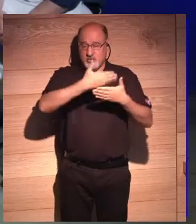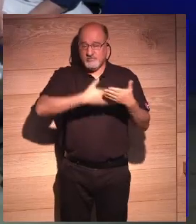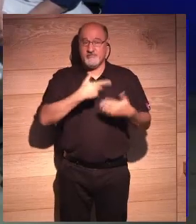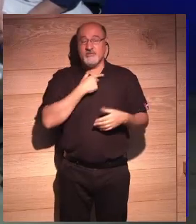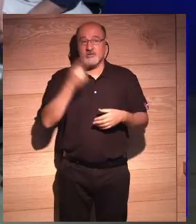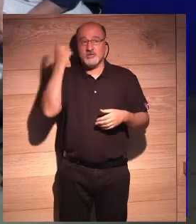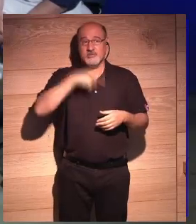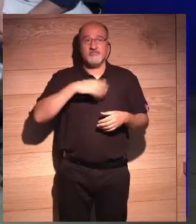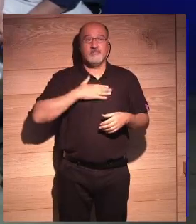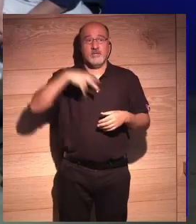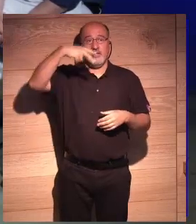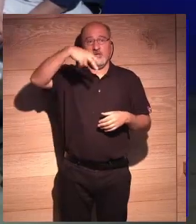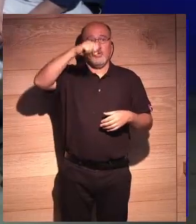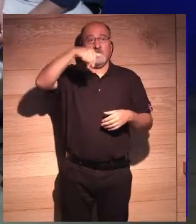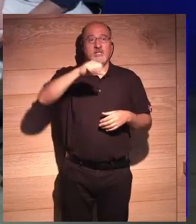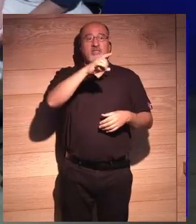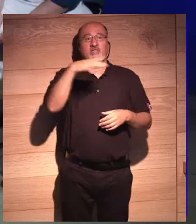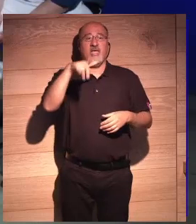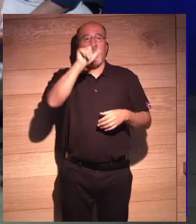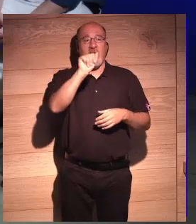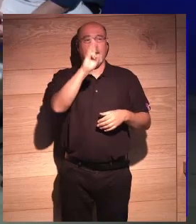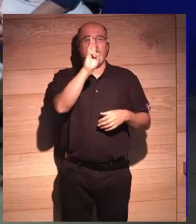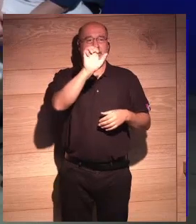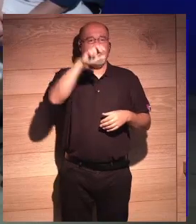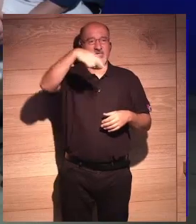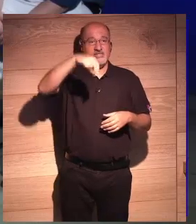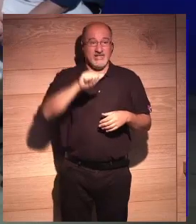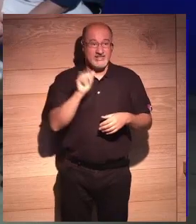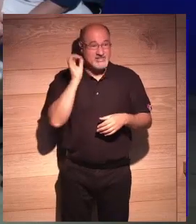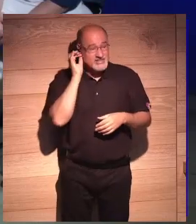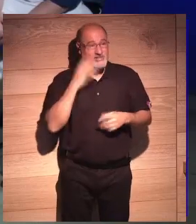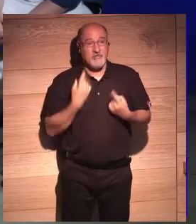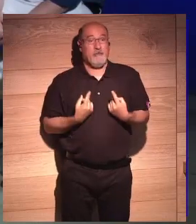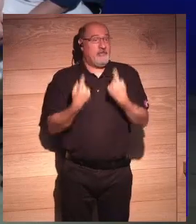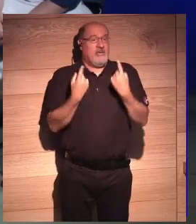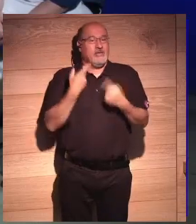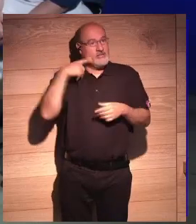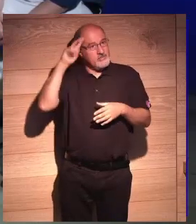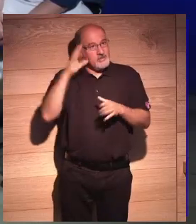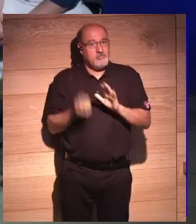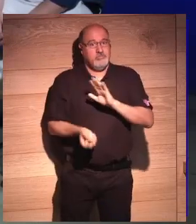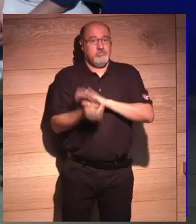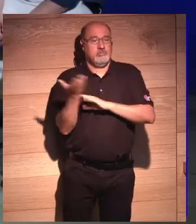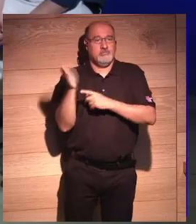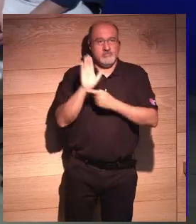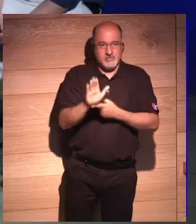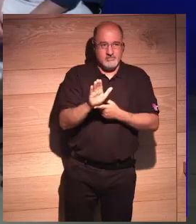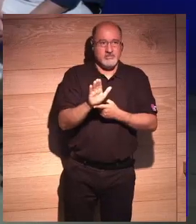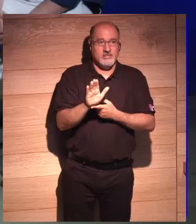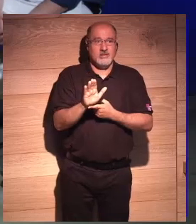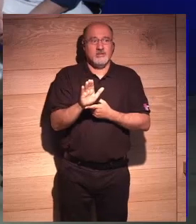student, I'm sure that you would like to know that Noni de la Peña, who was the godmother of a VR, if you